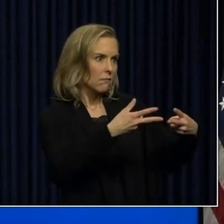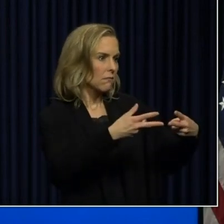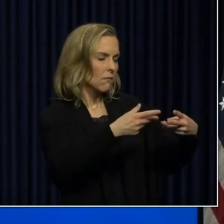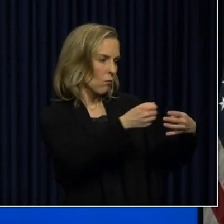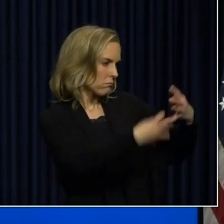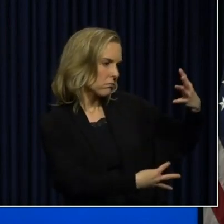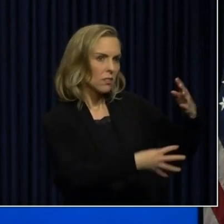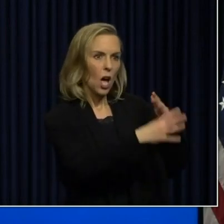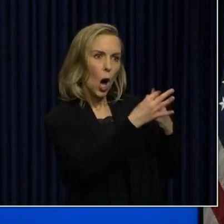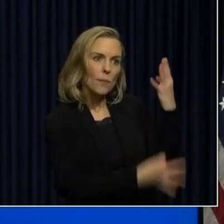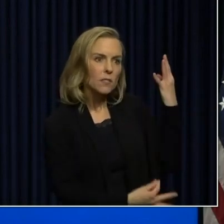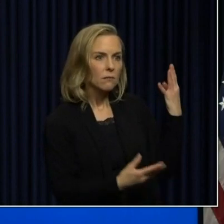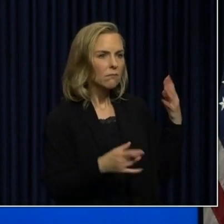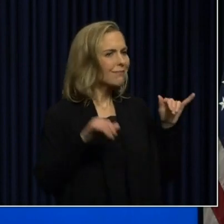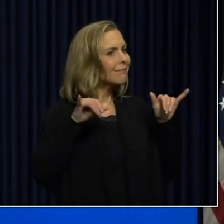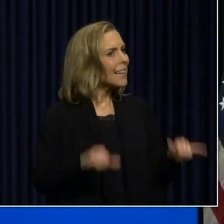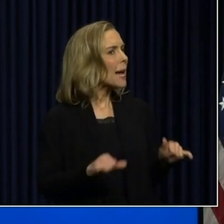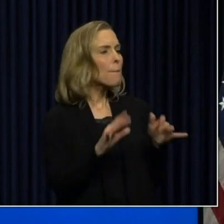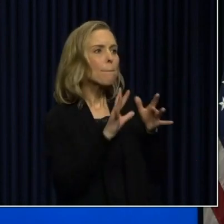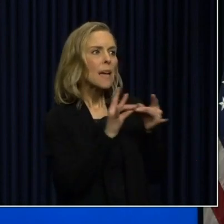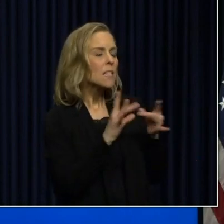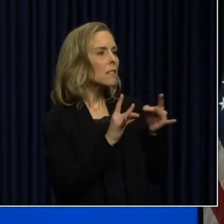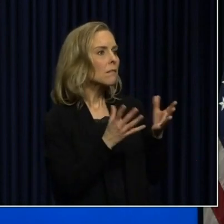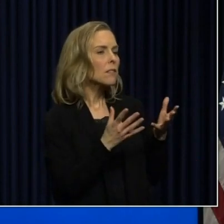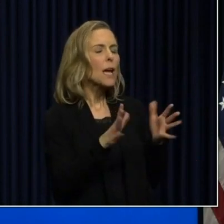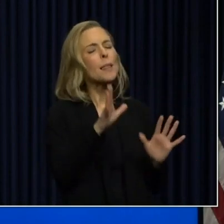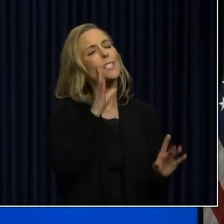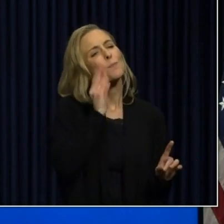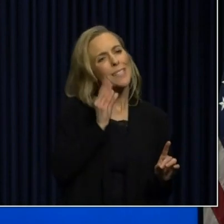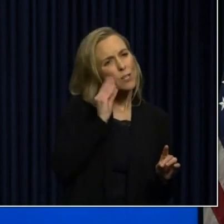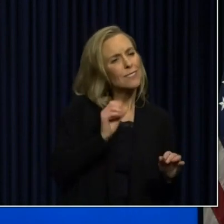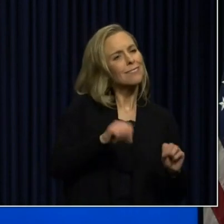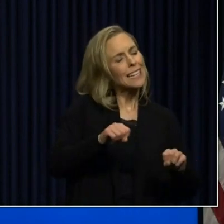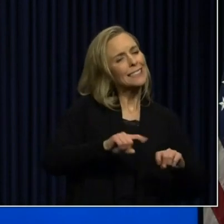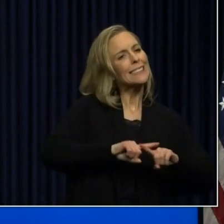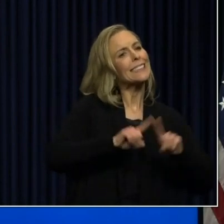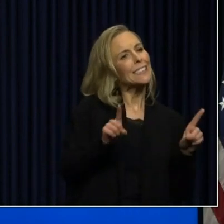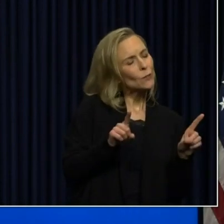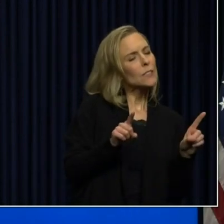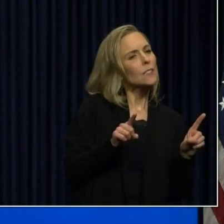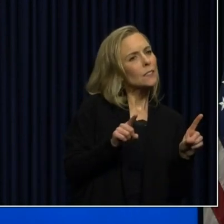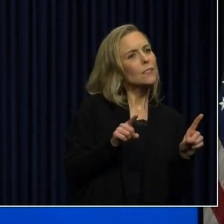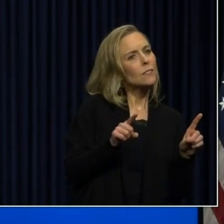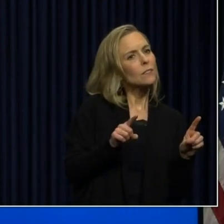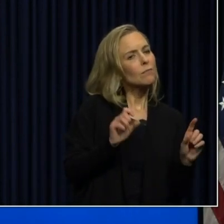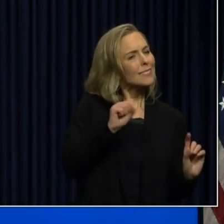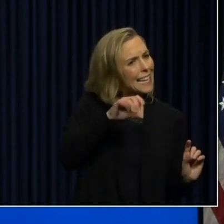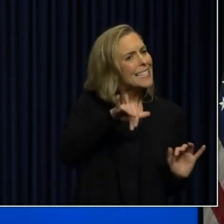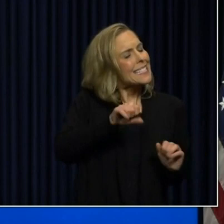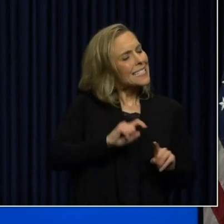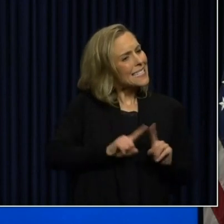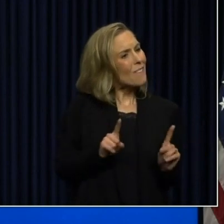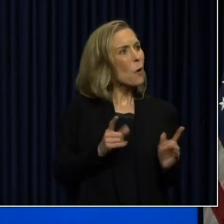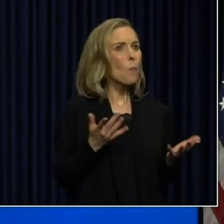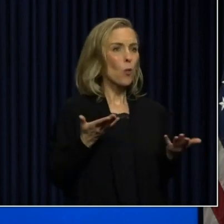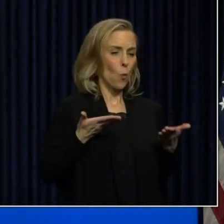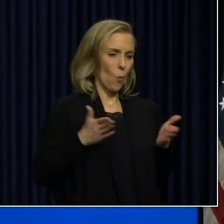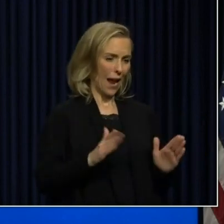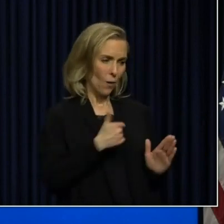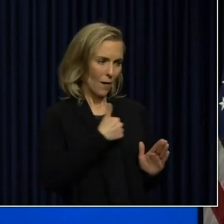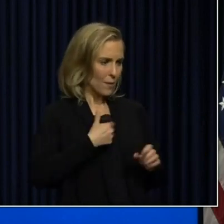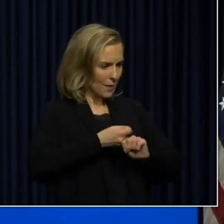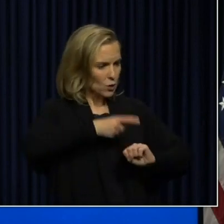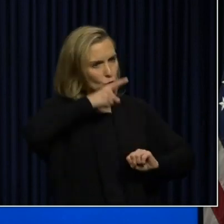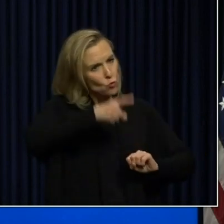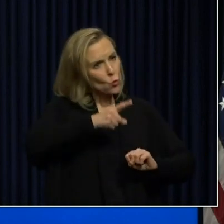they're doing. You can get the same message. I know the experience may seem different. It is different. But this is the way that we can make sure